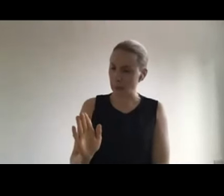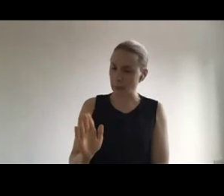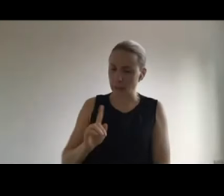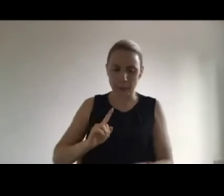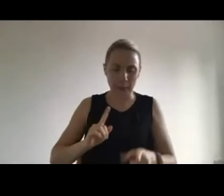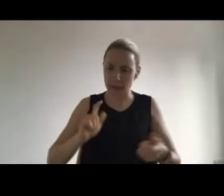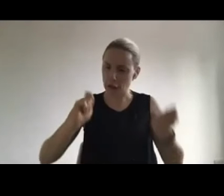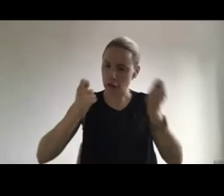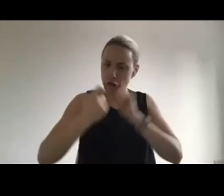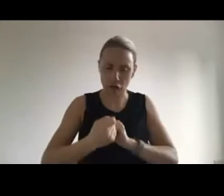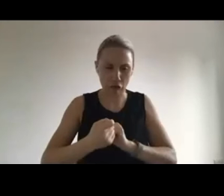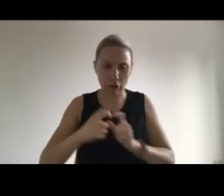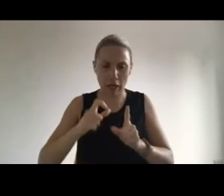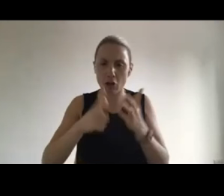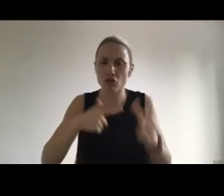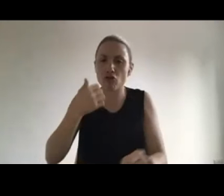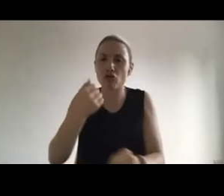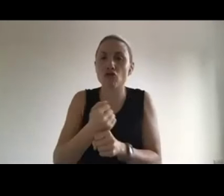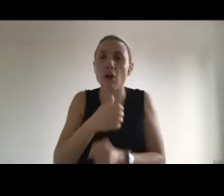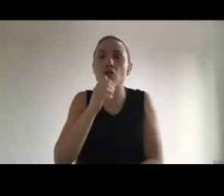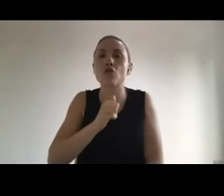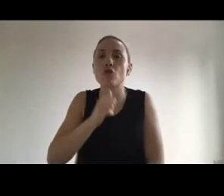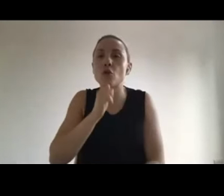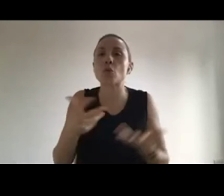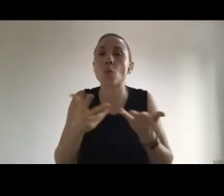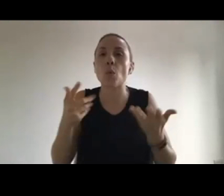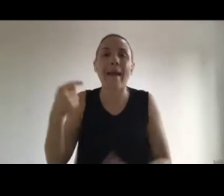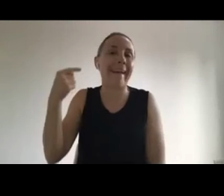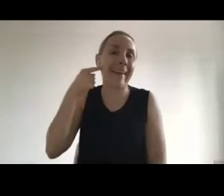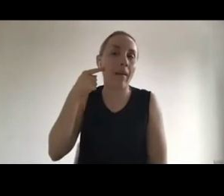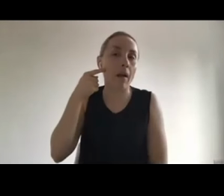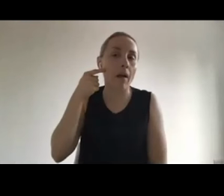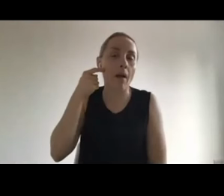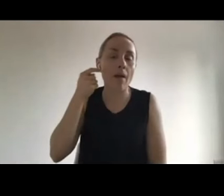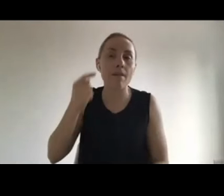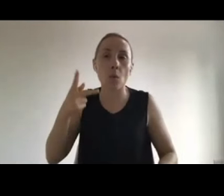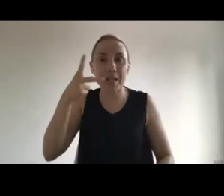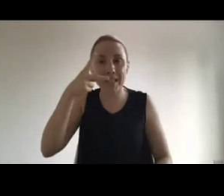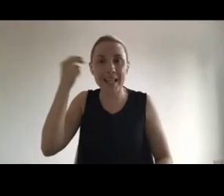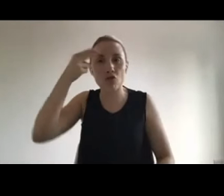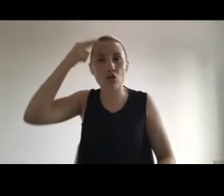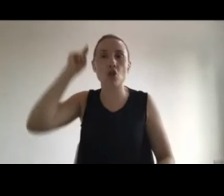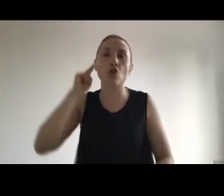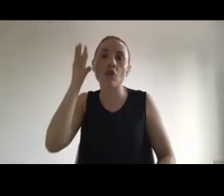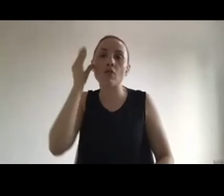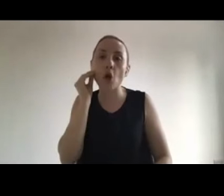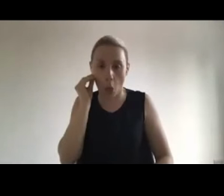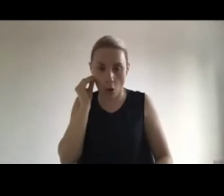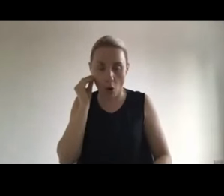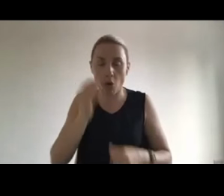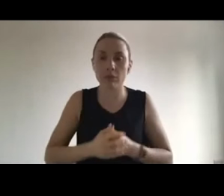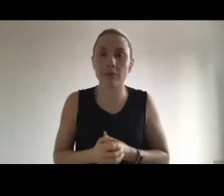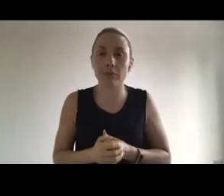so use in the ear for sensorineural hearing loss. And in the lab of Albert Edge in